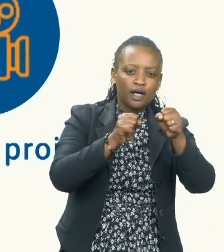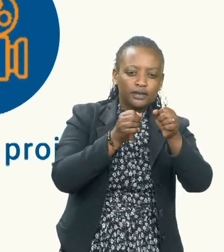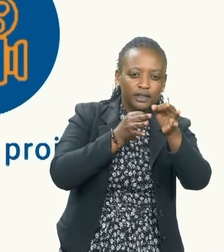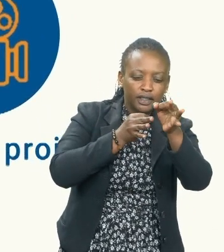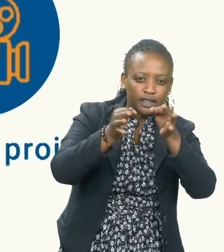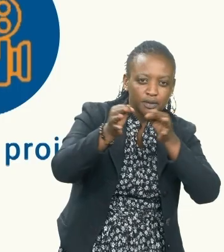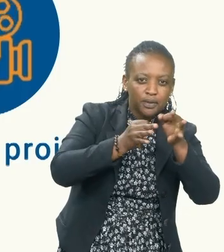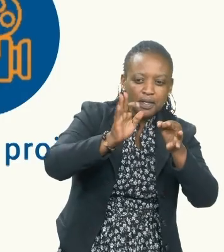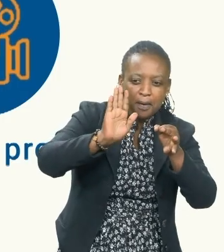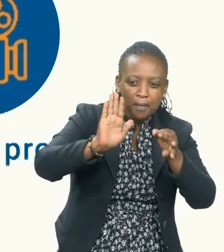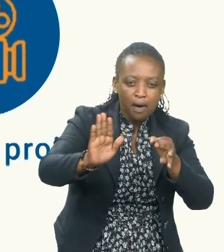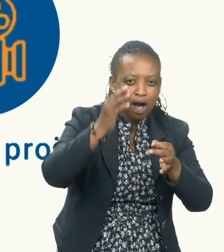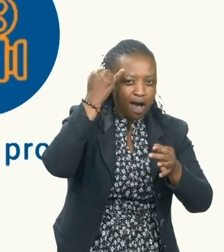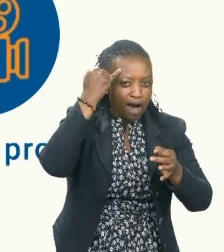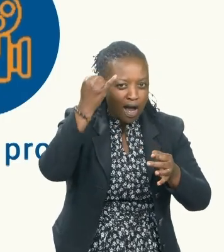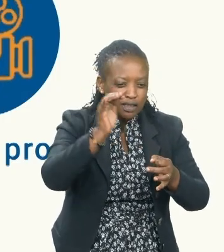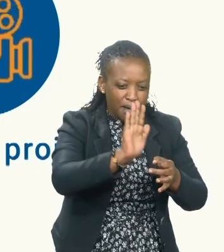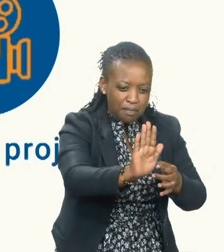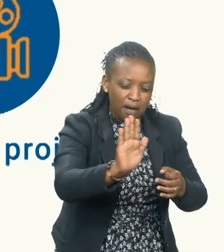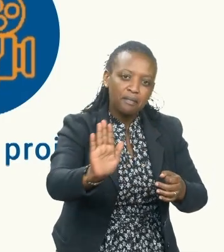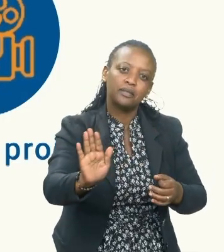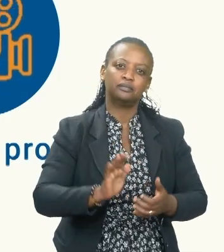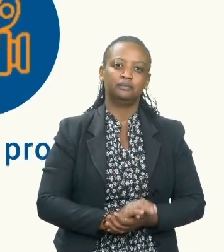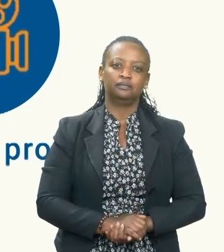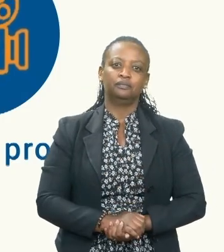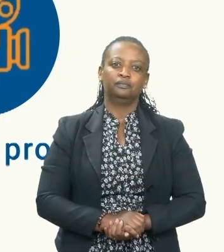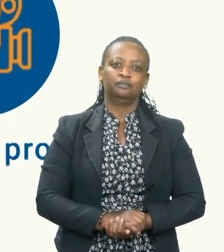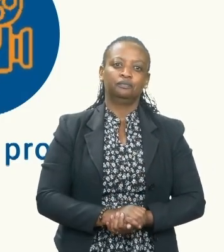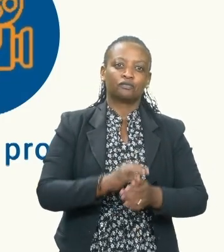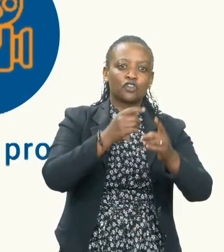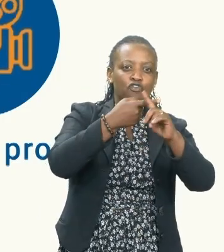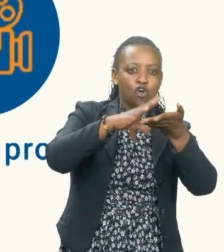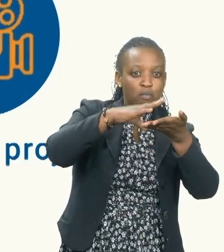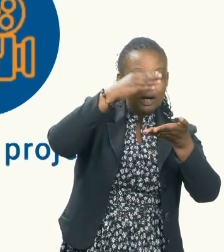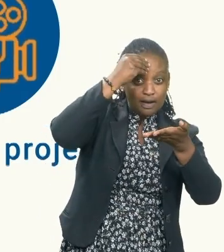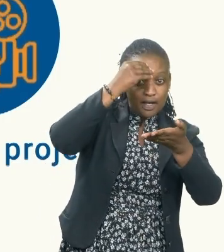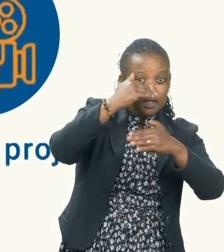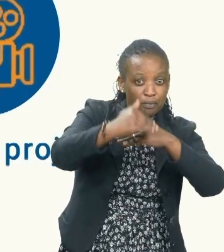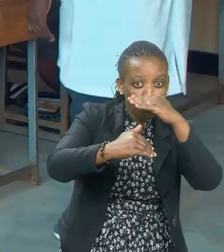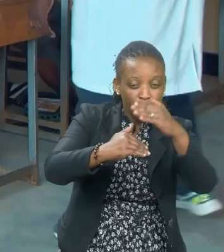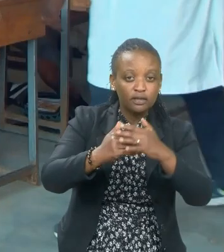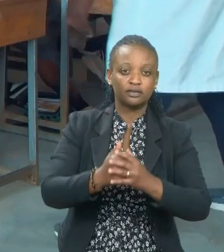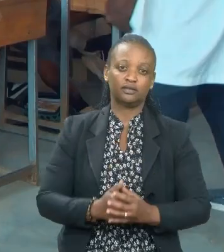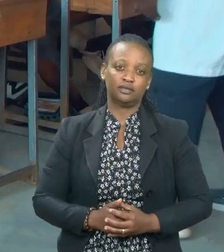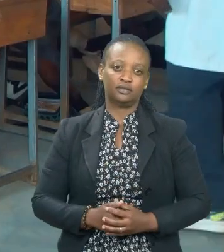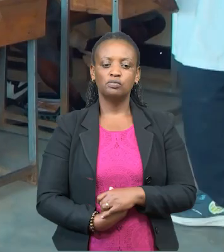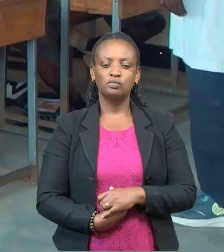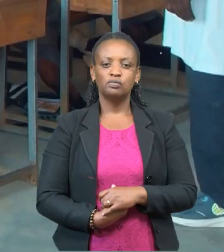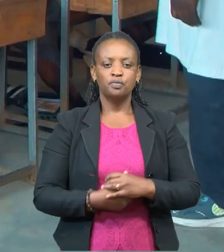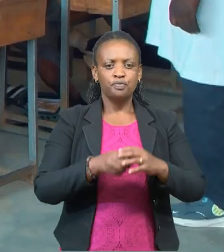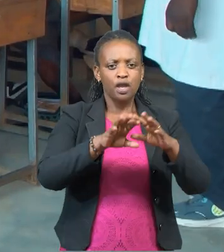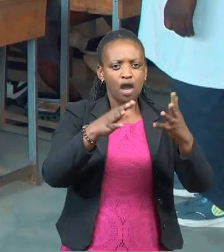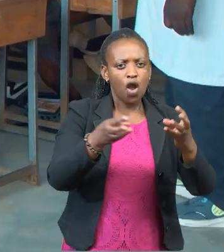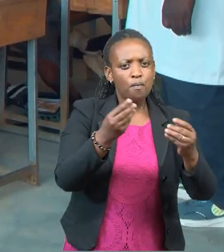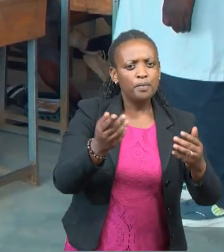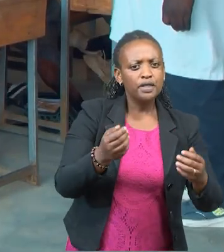to express his or her ideas from the learning process. How many of you